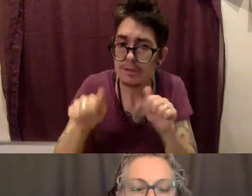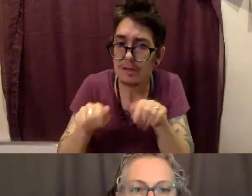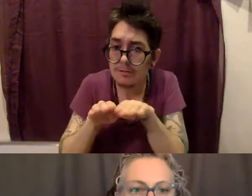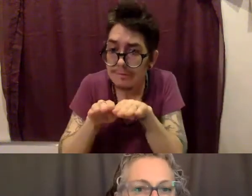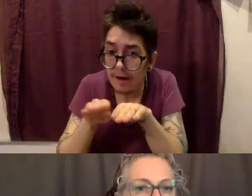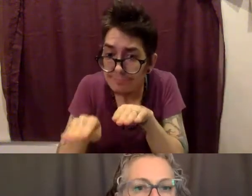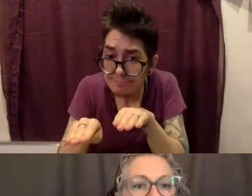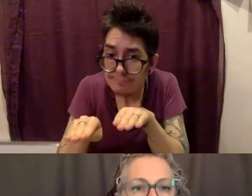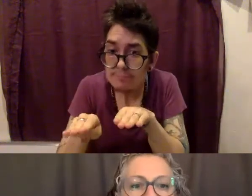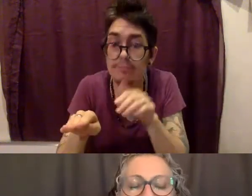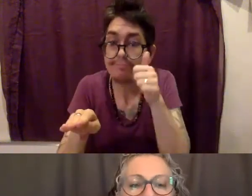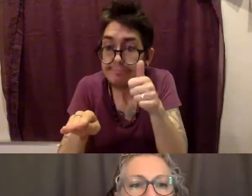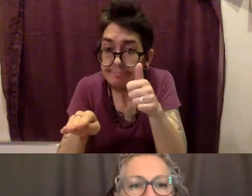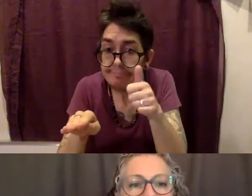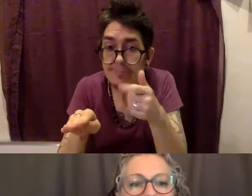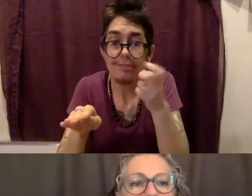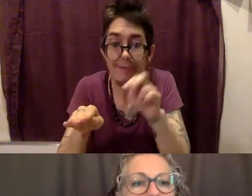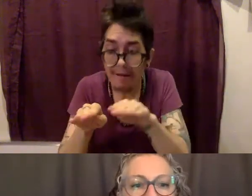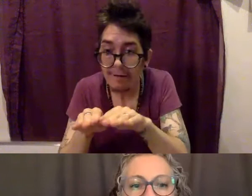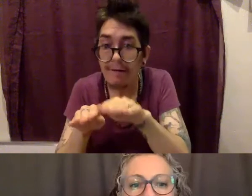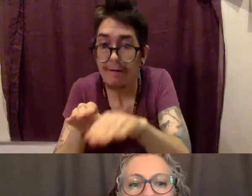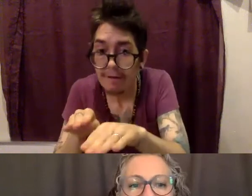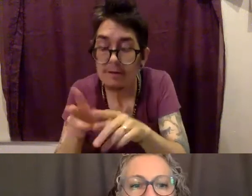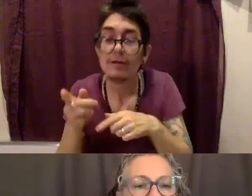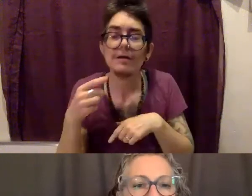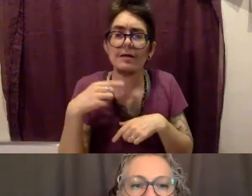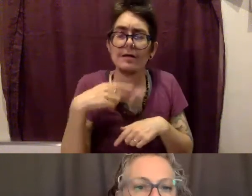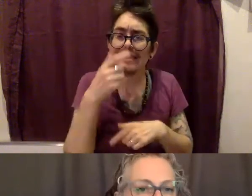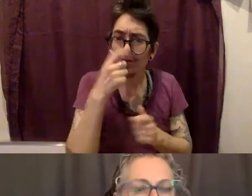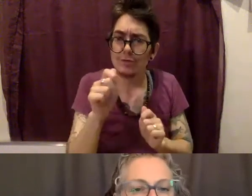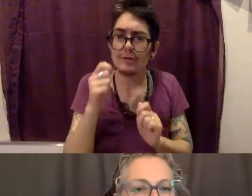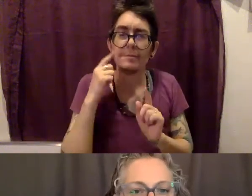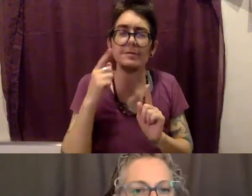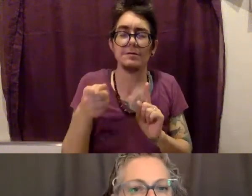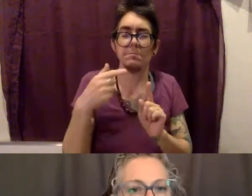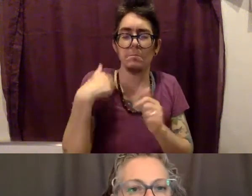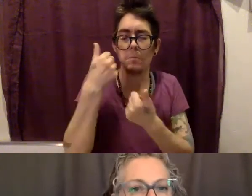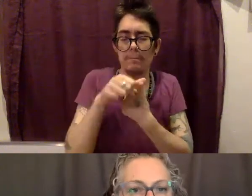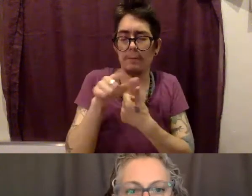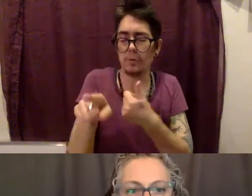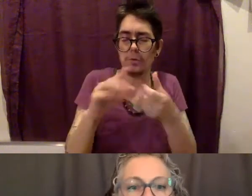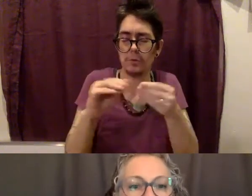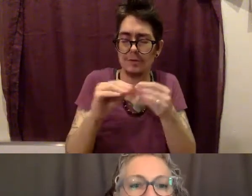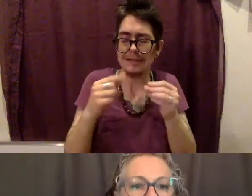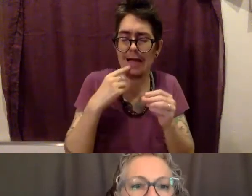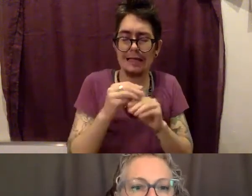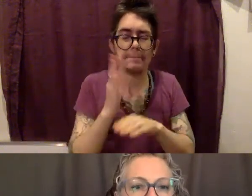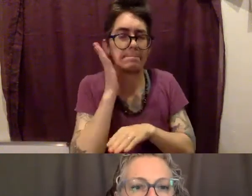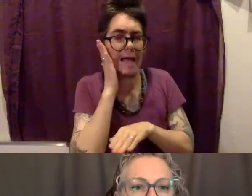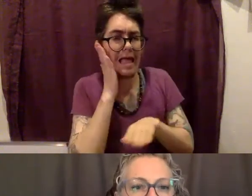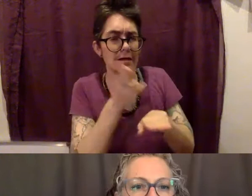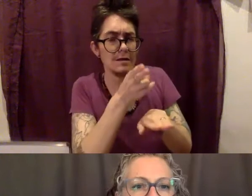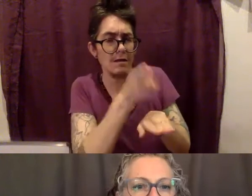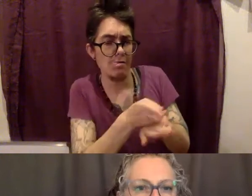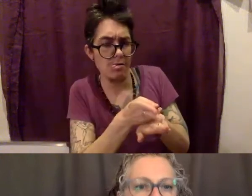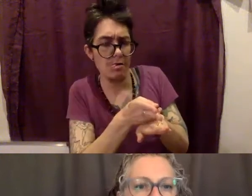any big actions. You don't have to. Any small step, and then maybe another one. But that's wonderful. I support